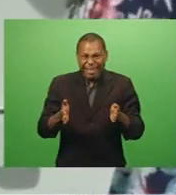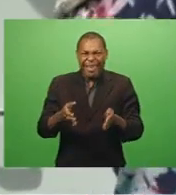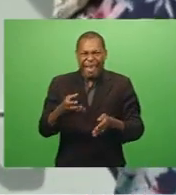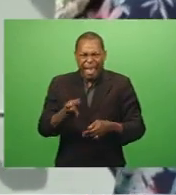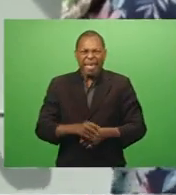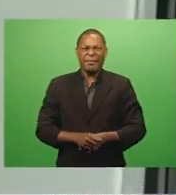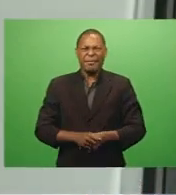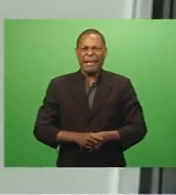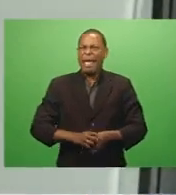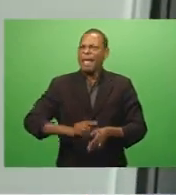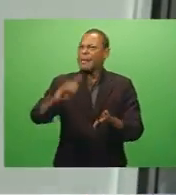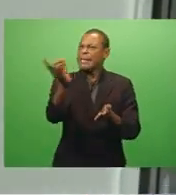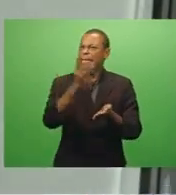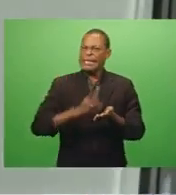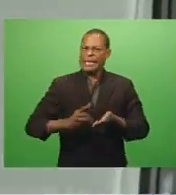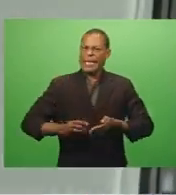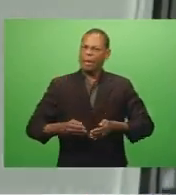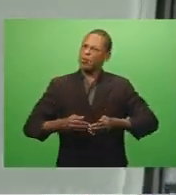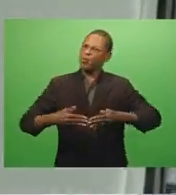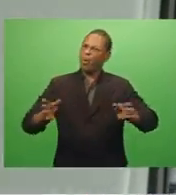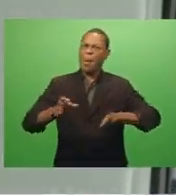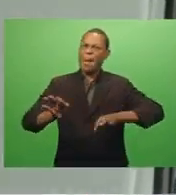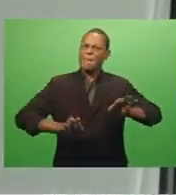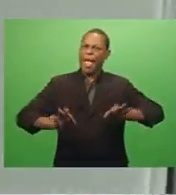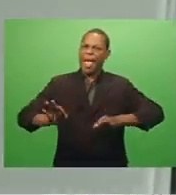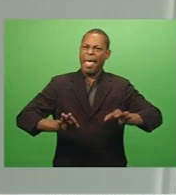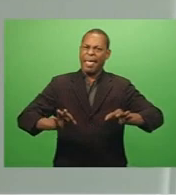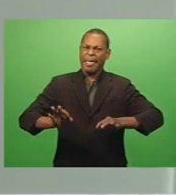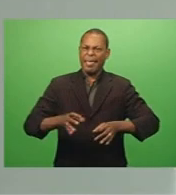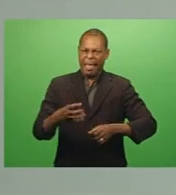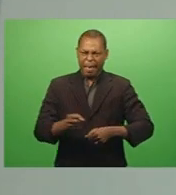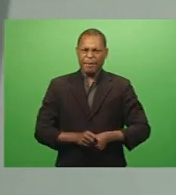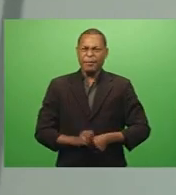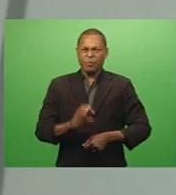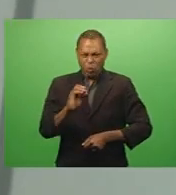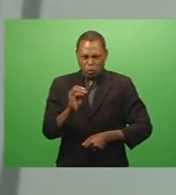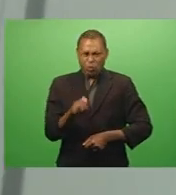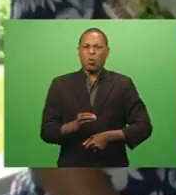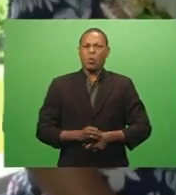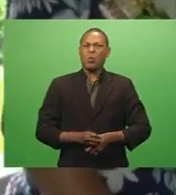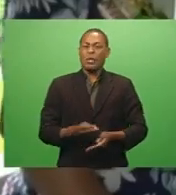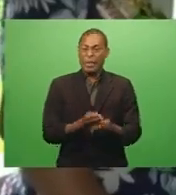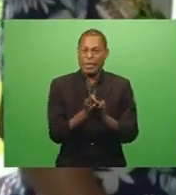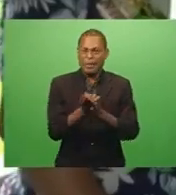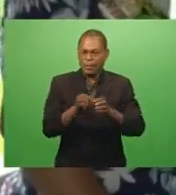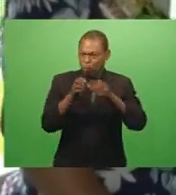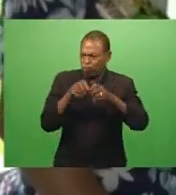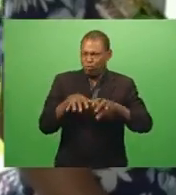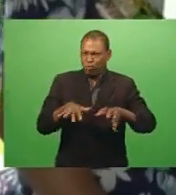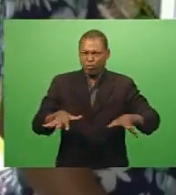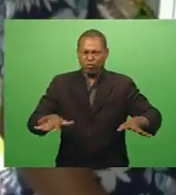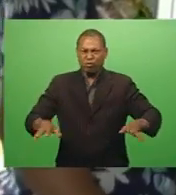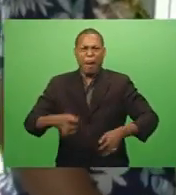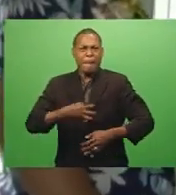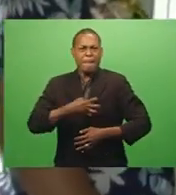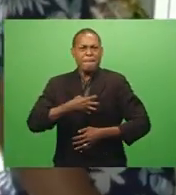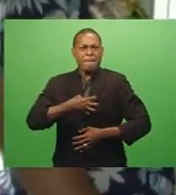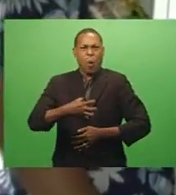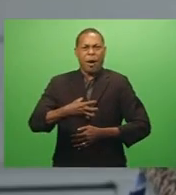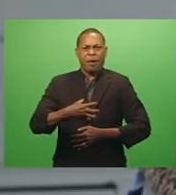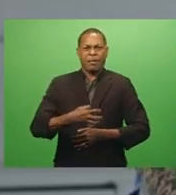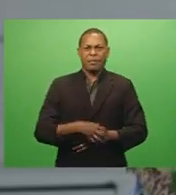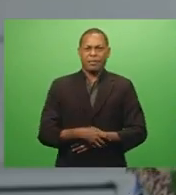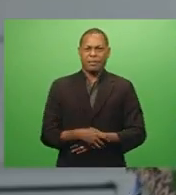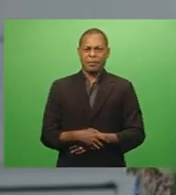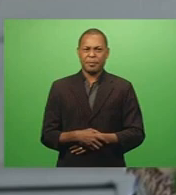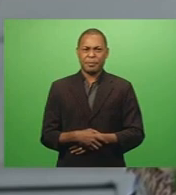designs, an open plan layout. Koya says decentralizing services shows determination, effective service delivery.